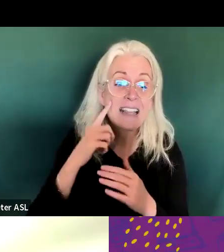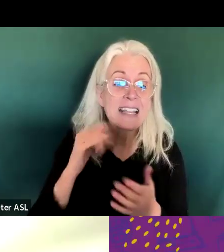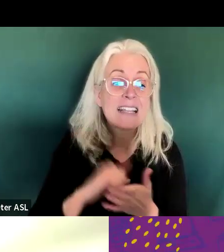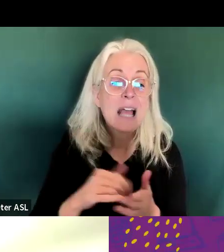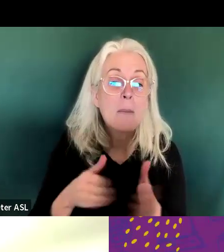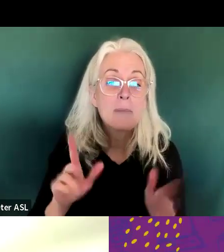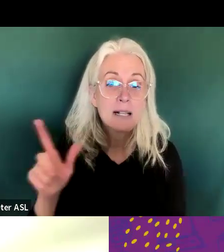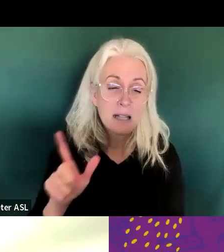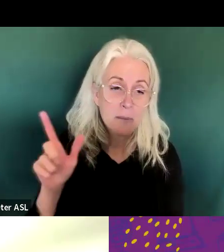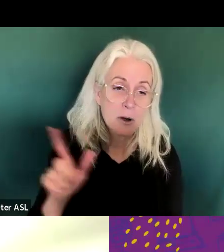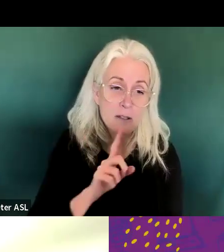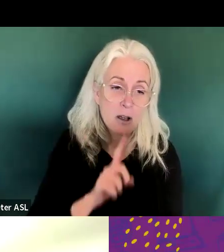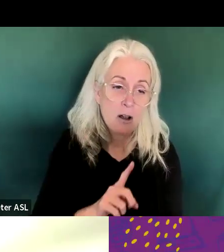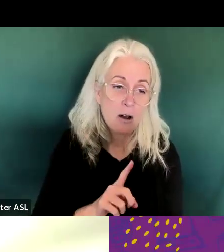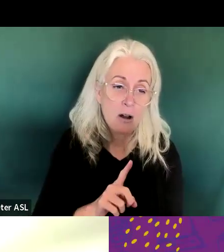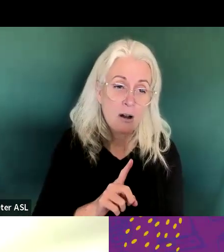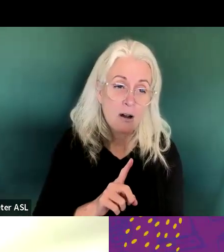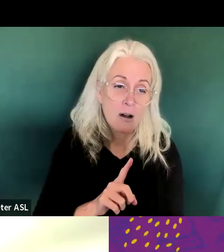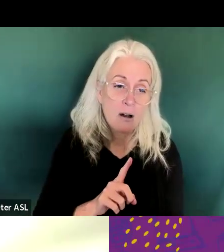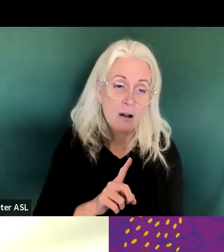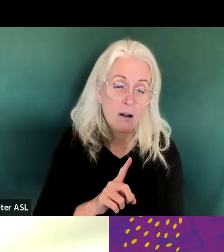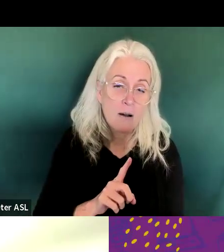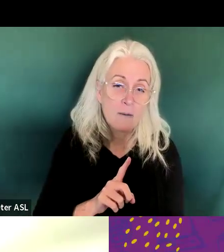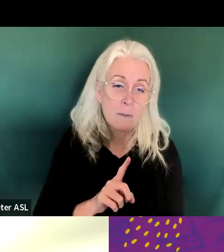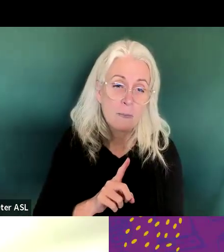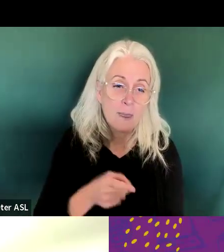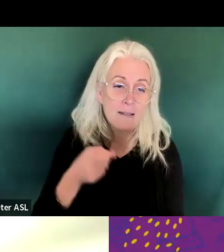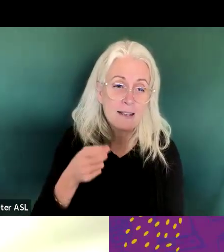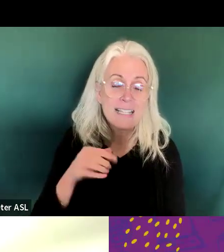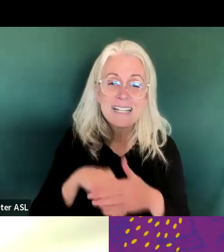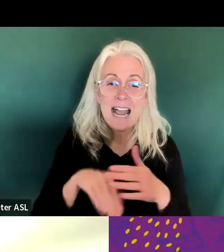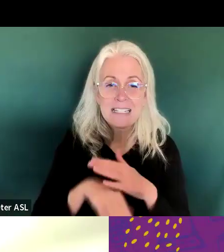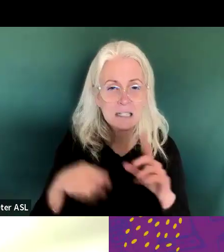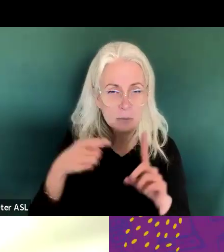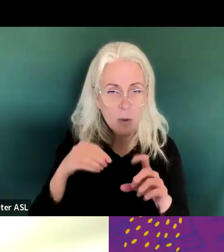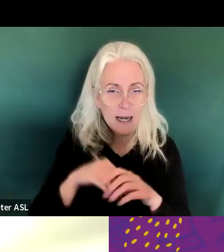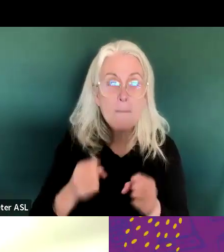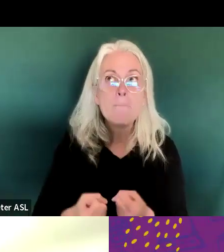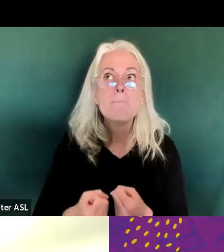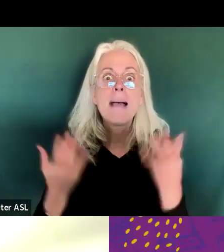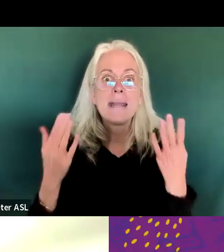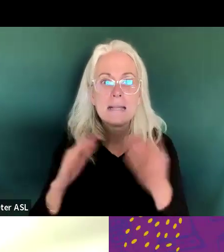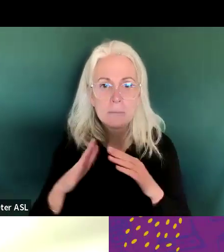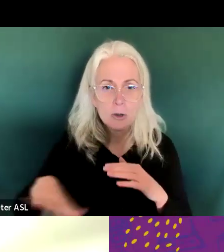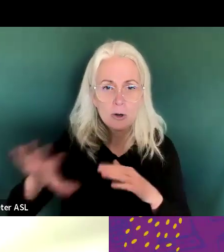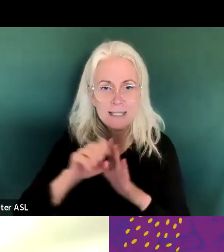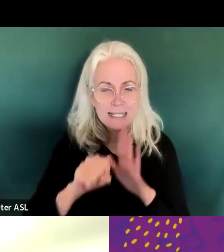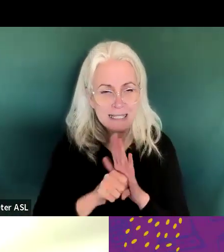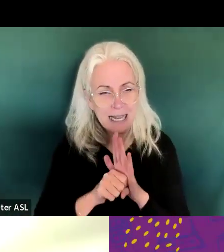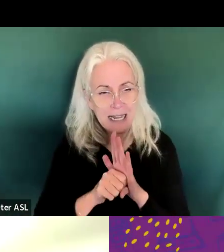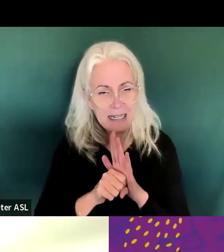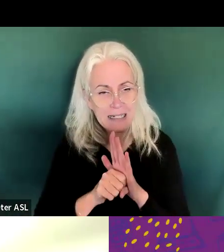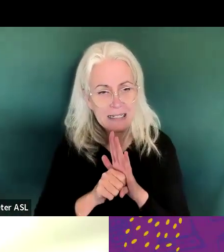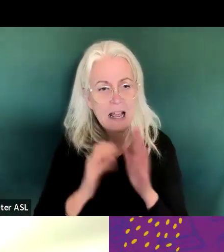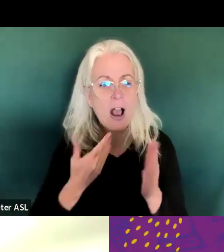that public libraries are sort of the baseline access points in many communities across the state. They're for